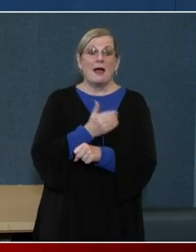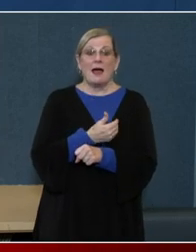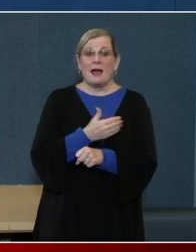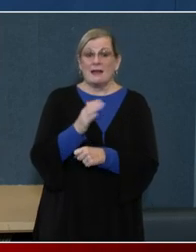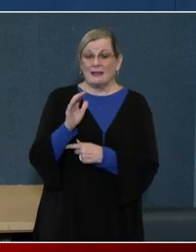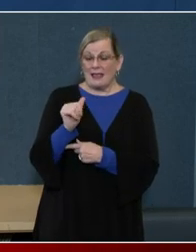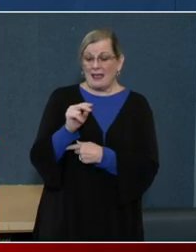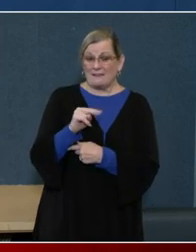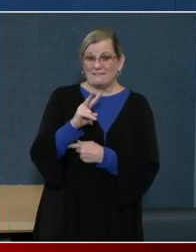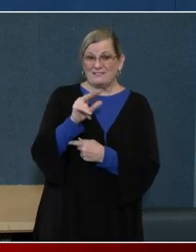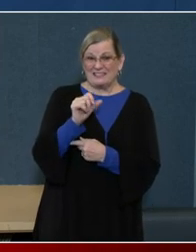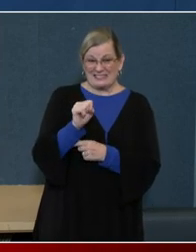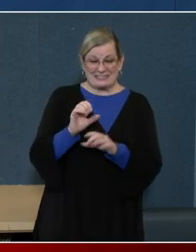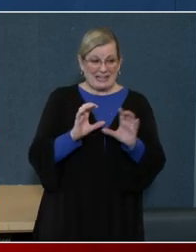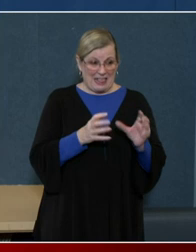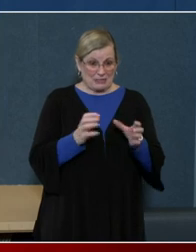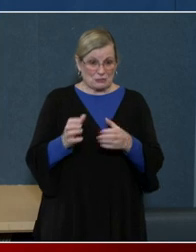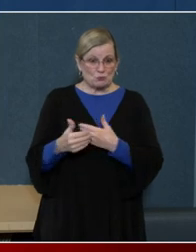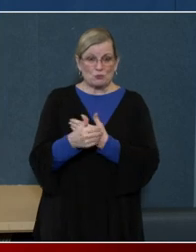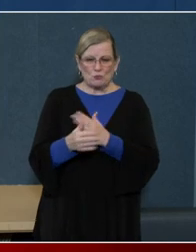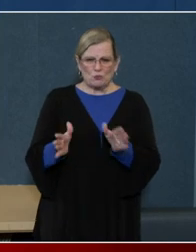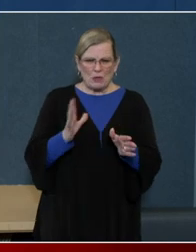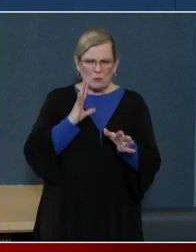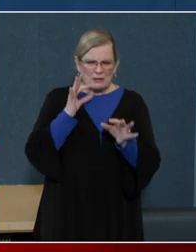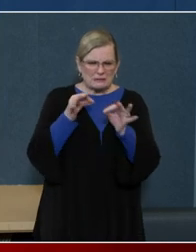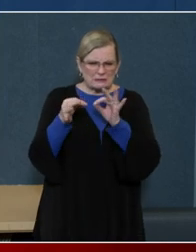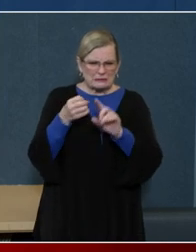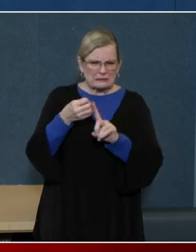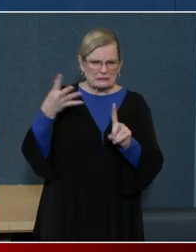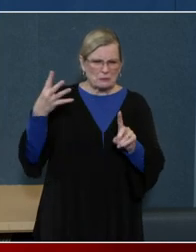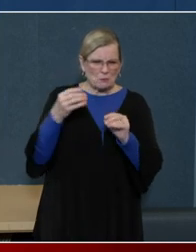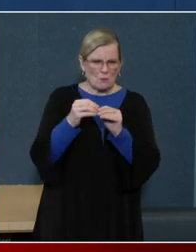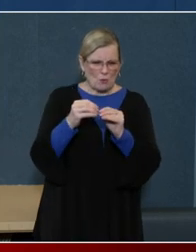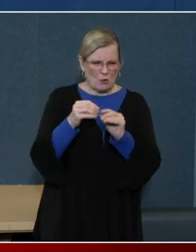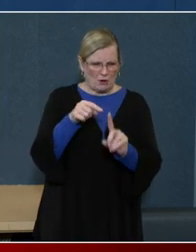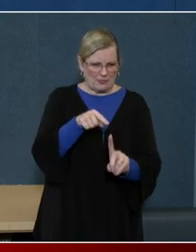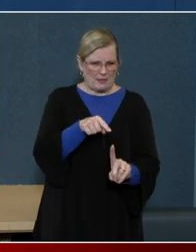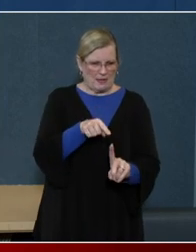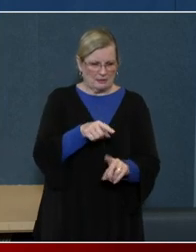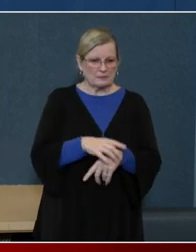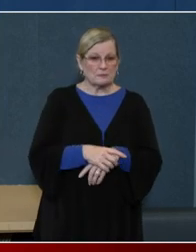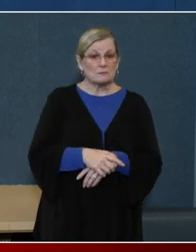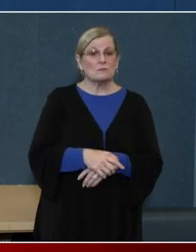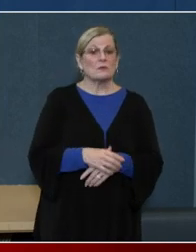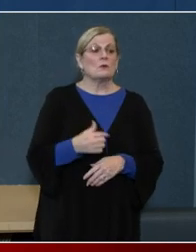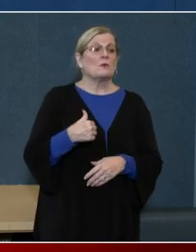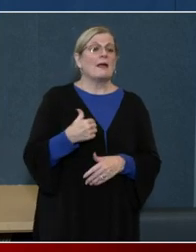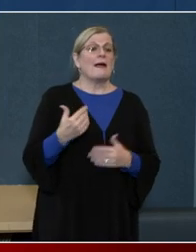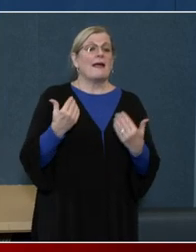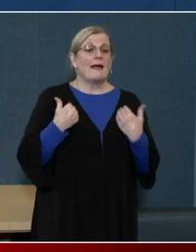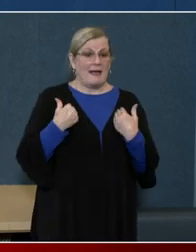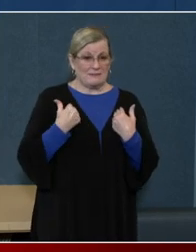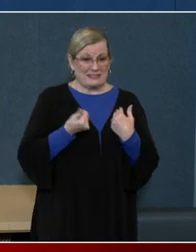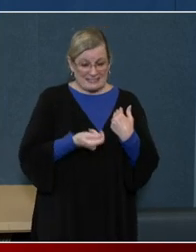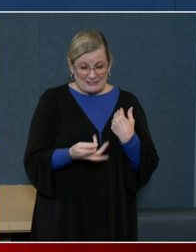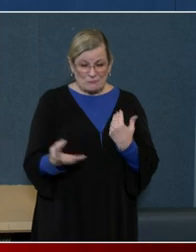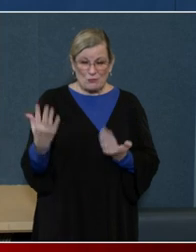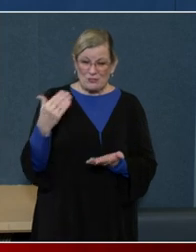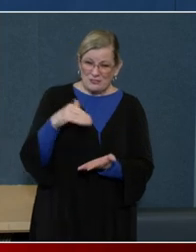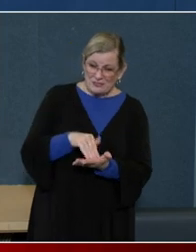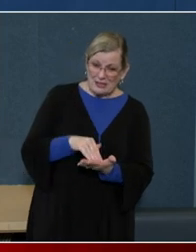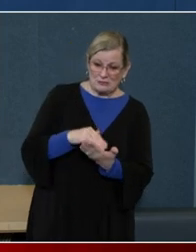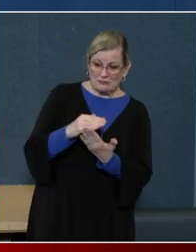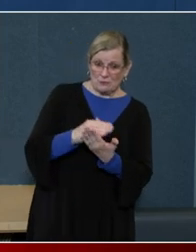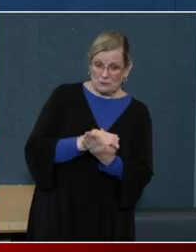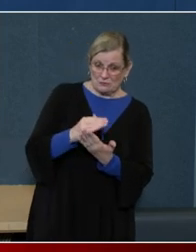bit more about Canvas today, but we have 11,000 Canvas courses companions. This is where students go to